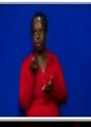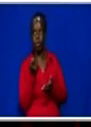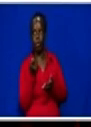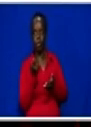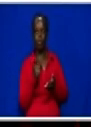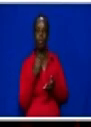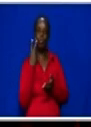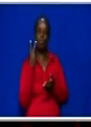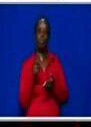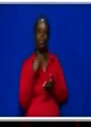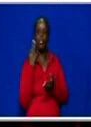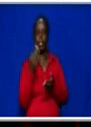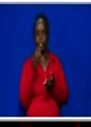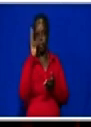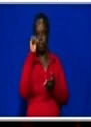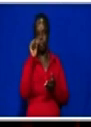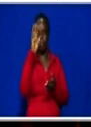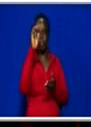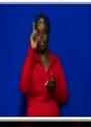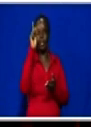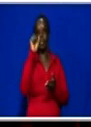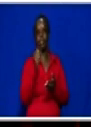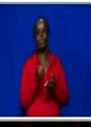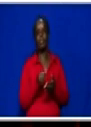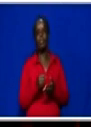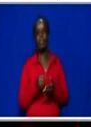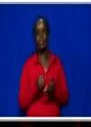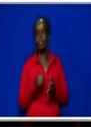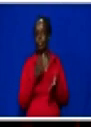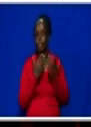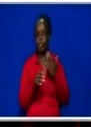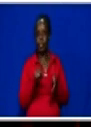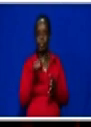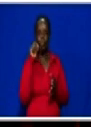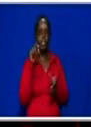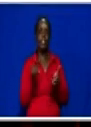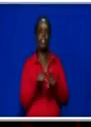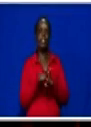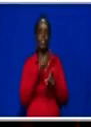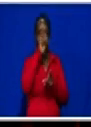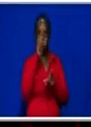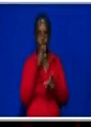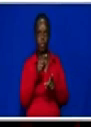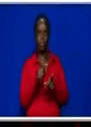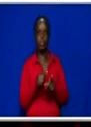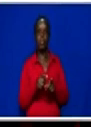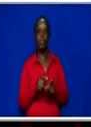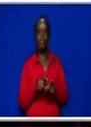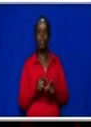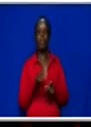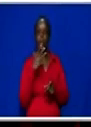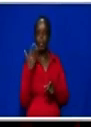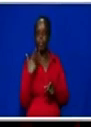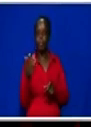of 2-3 marks or at most 4. Should you get this kind of question in paper